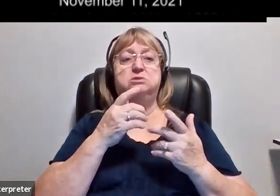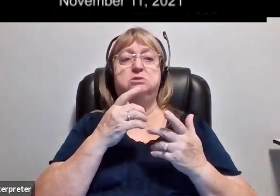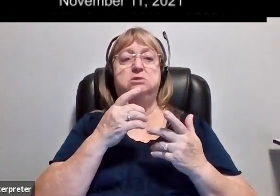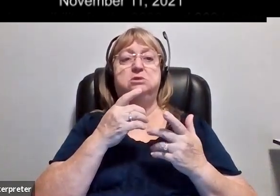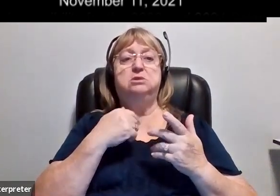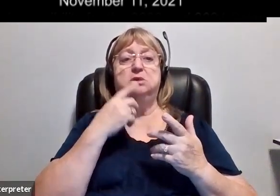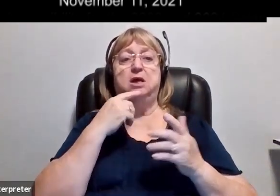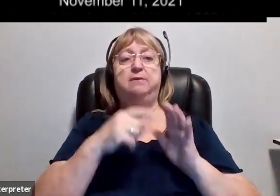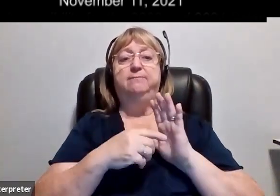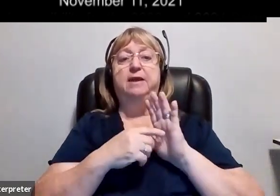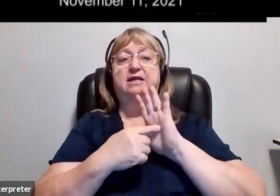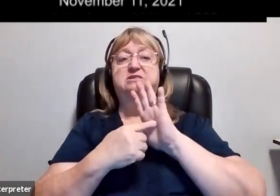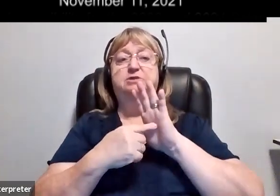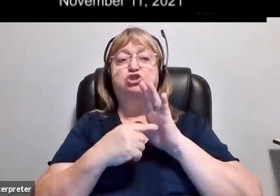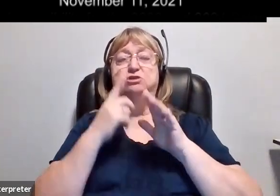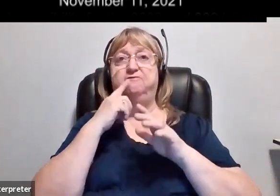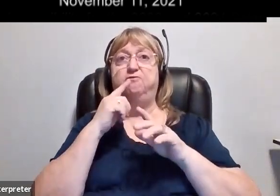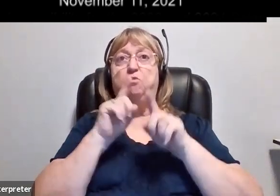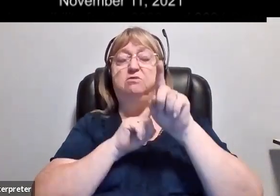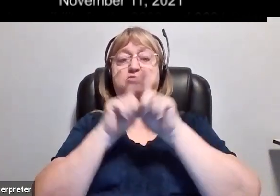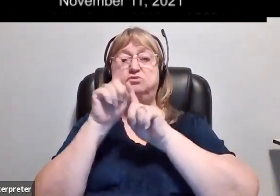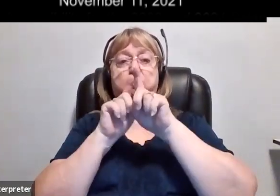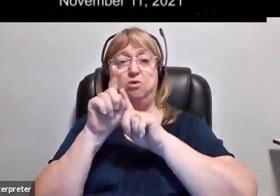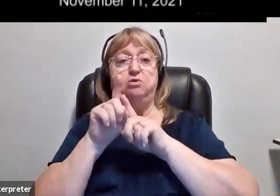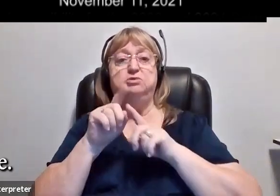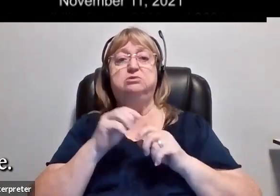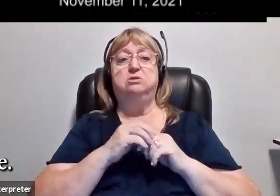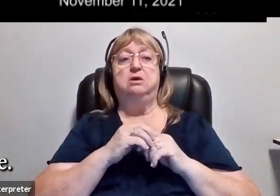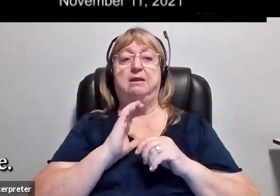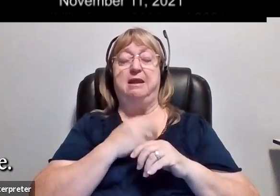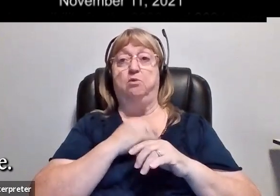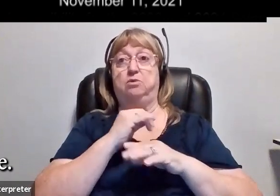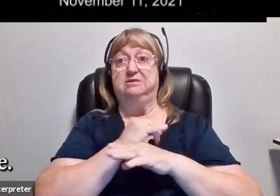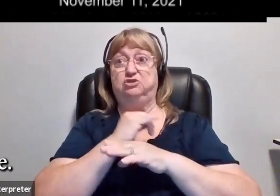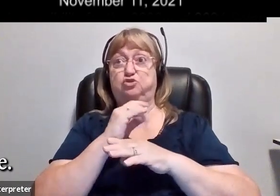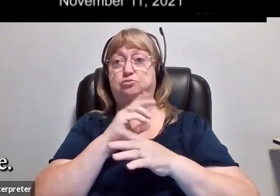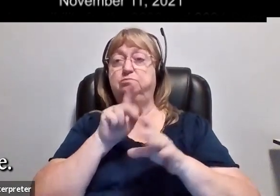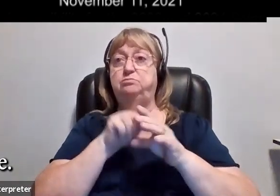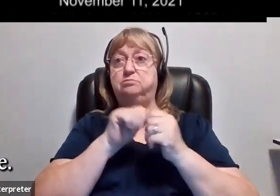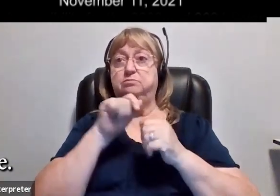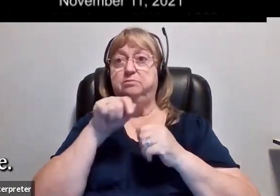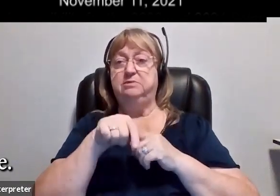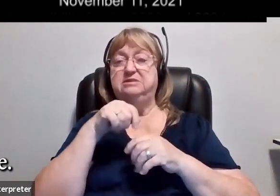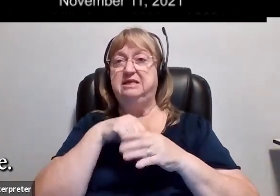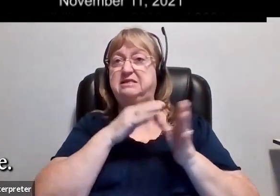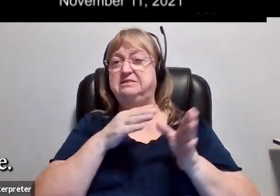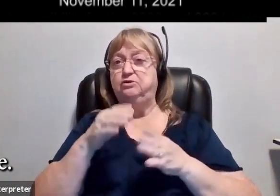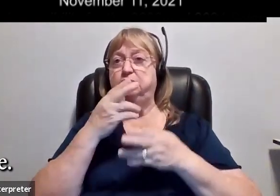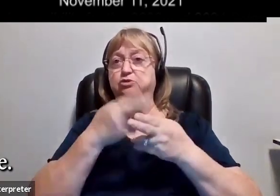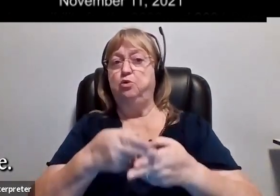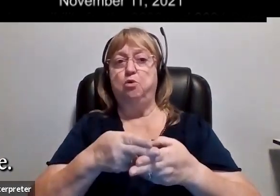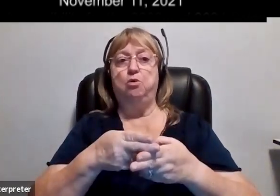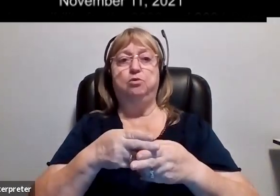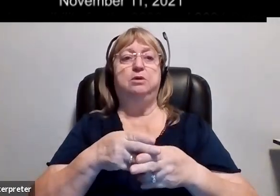exhibition Inspiring Stars, to which our institute has participated with an exhibit called Sense